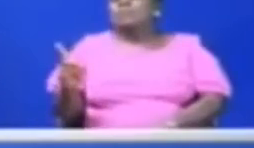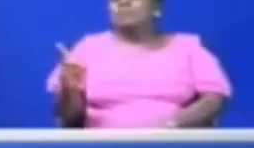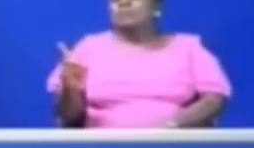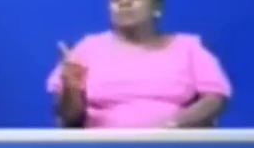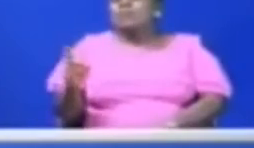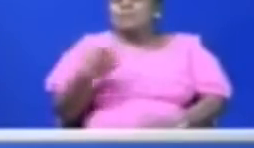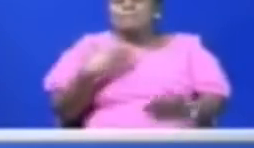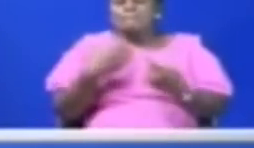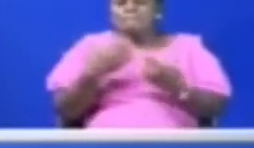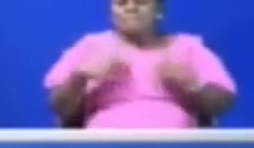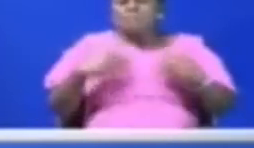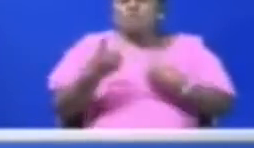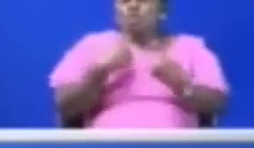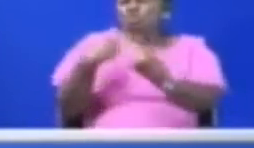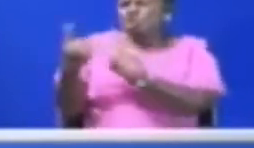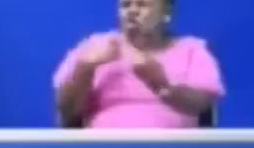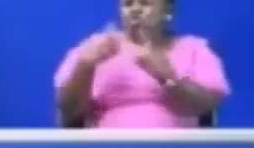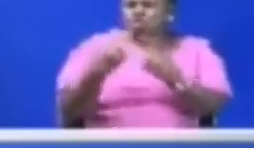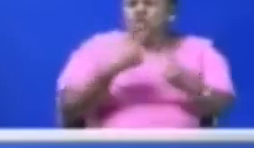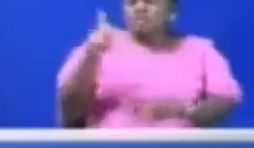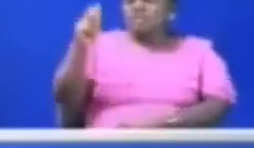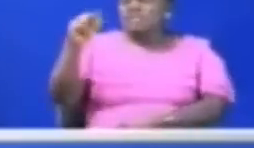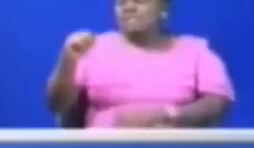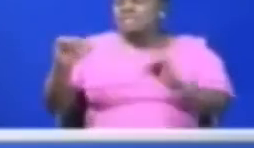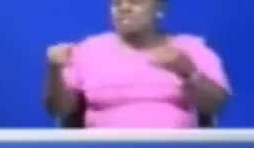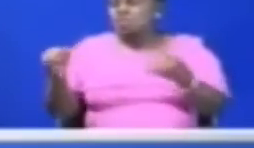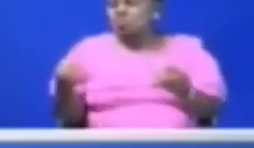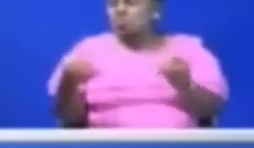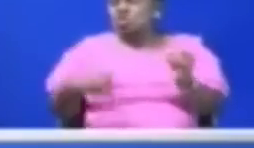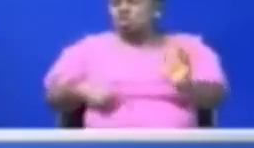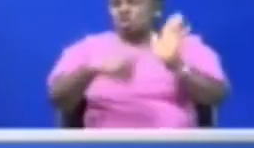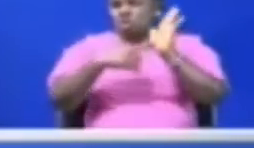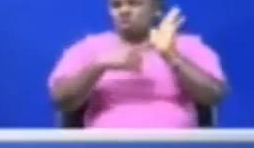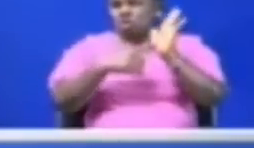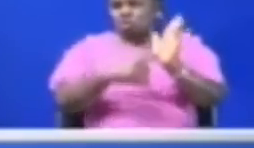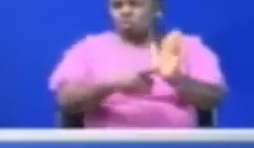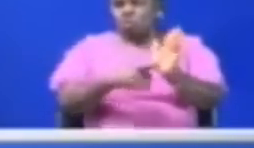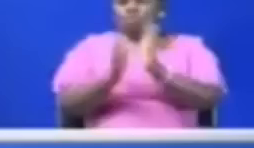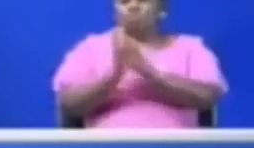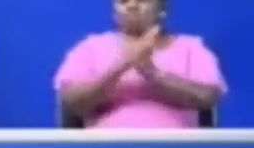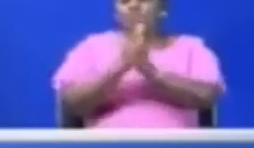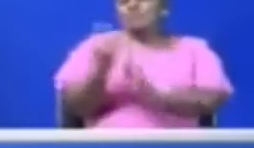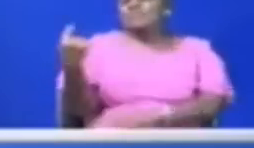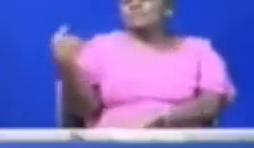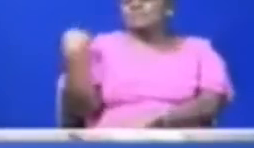has left tongues wagging in the country after KT News exclusively highlighted the story.